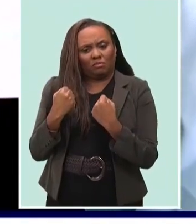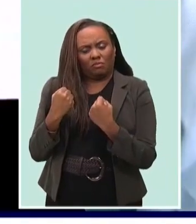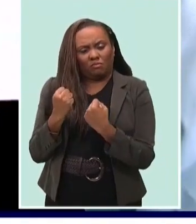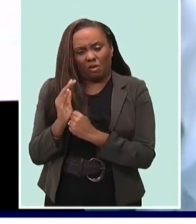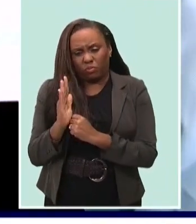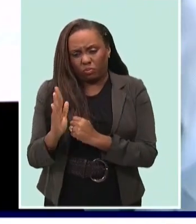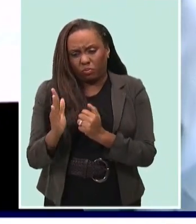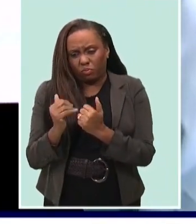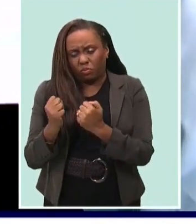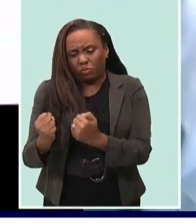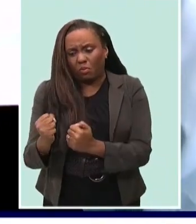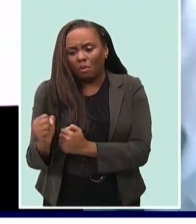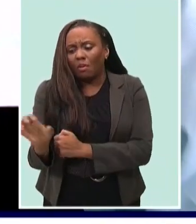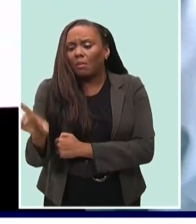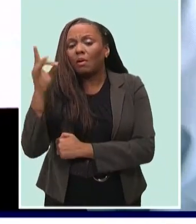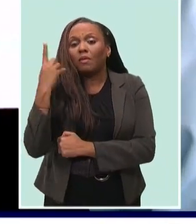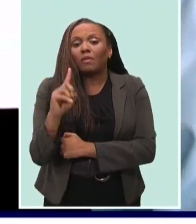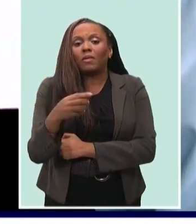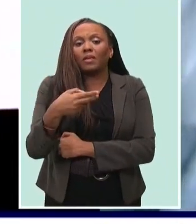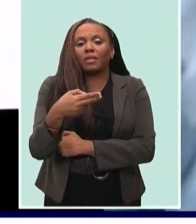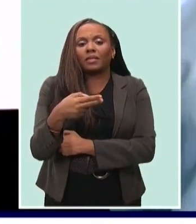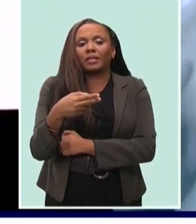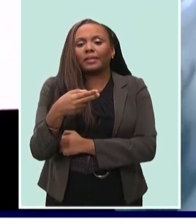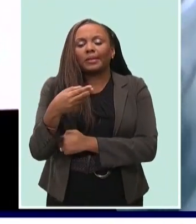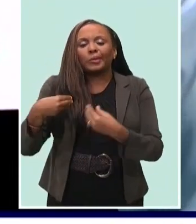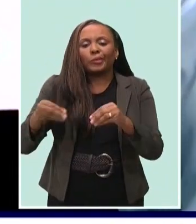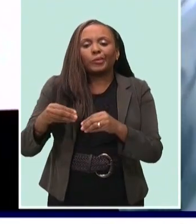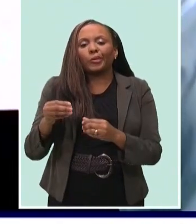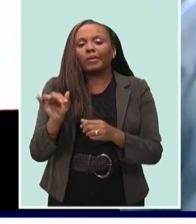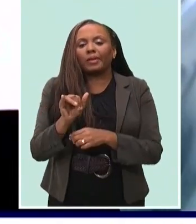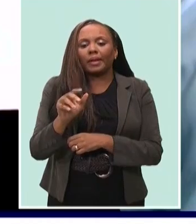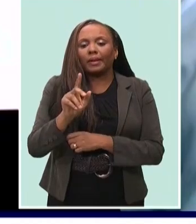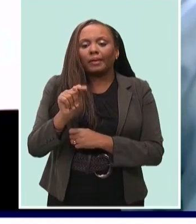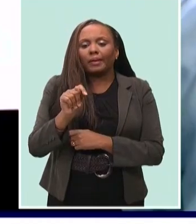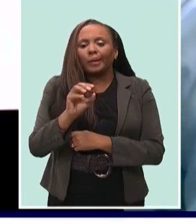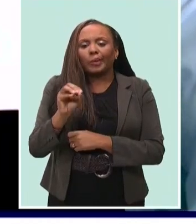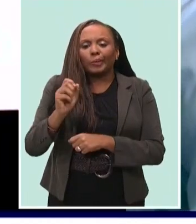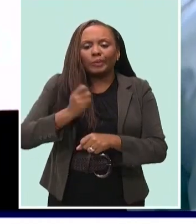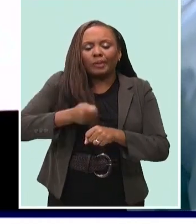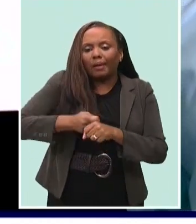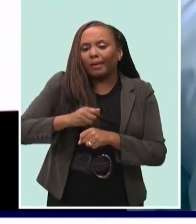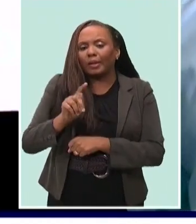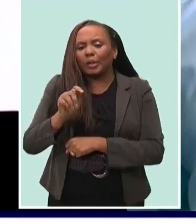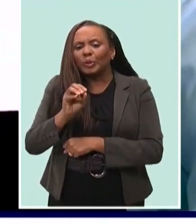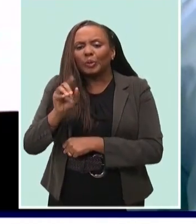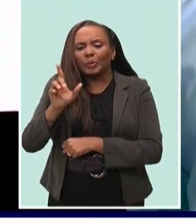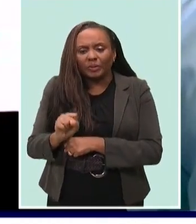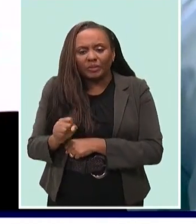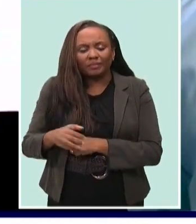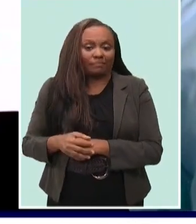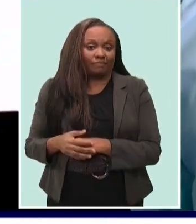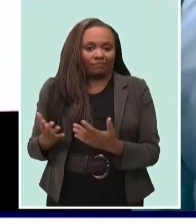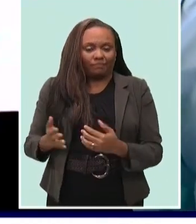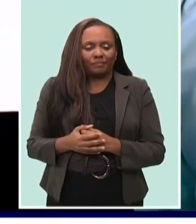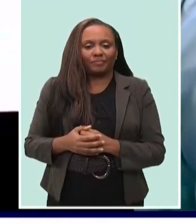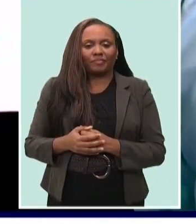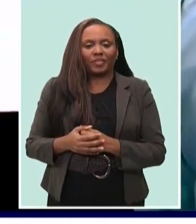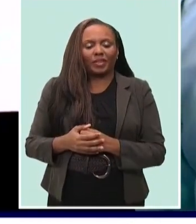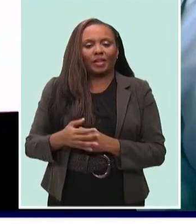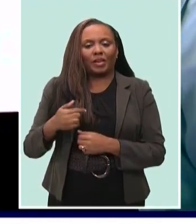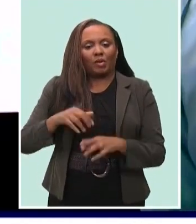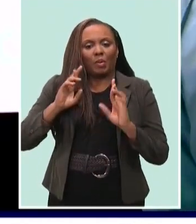a drive-through pickup for the hardware store, which will indeed be unique. But so that's reporting from Kendall here in